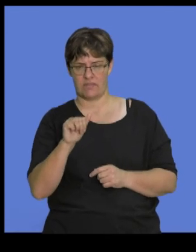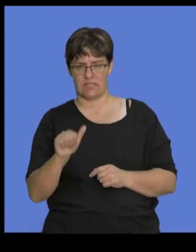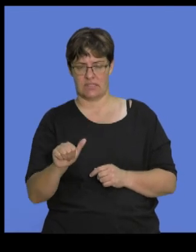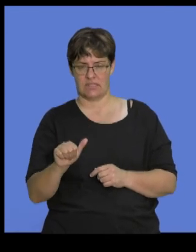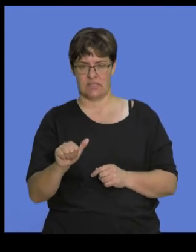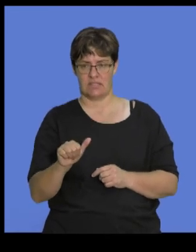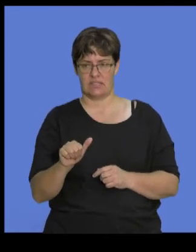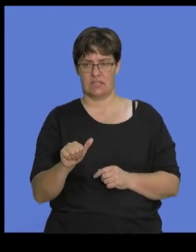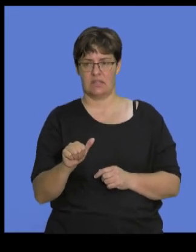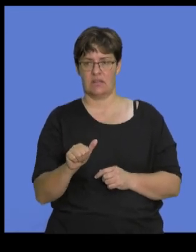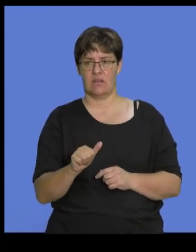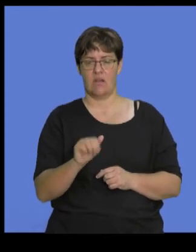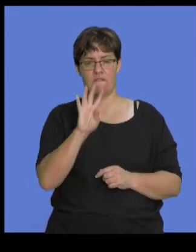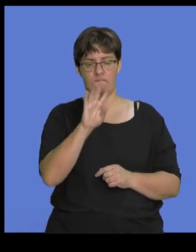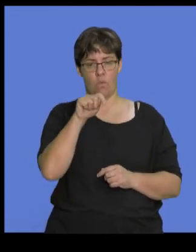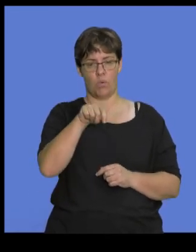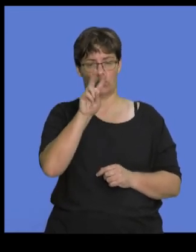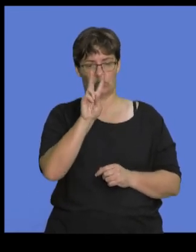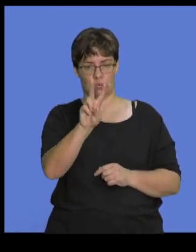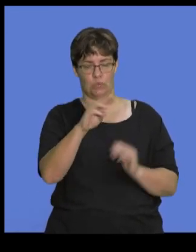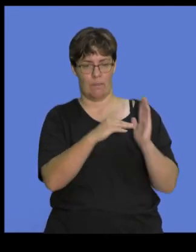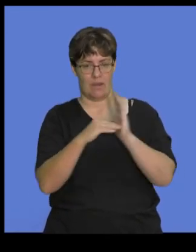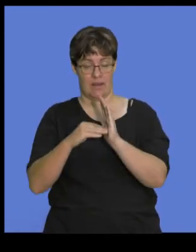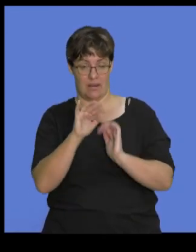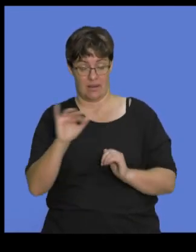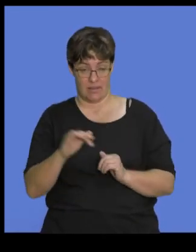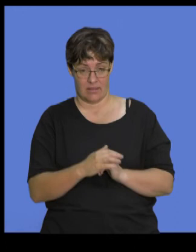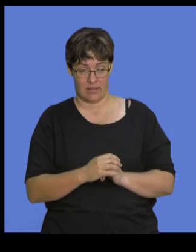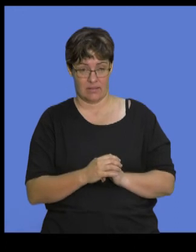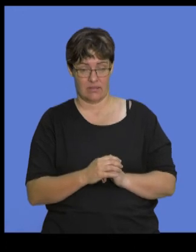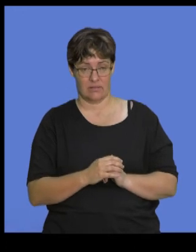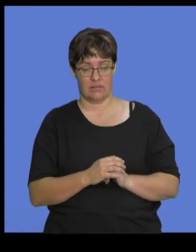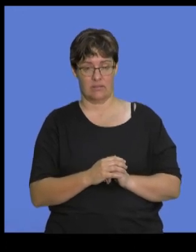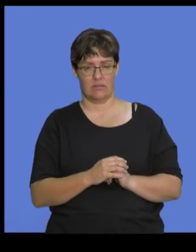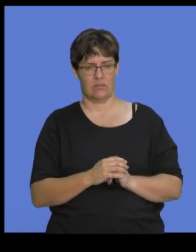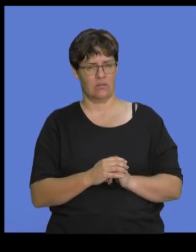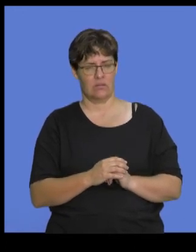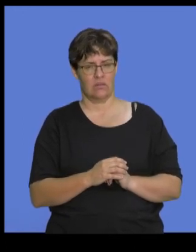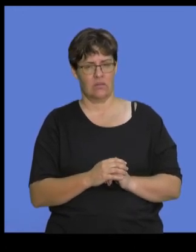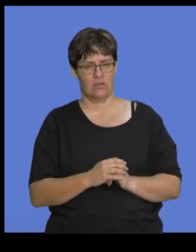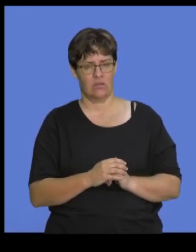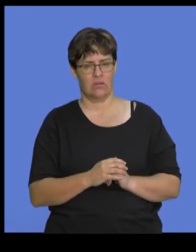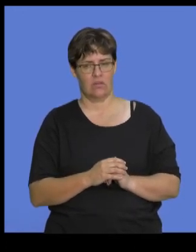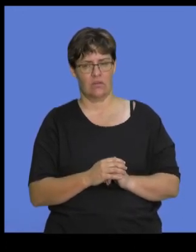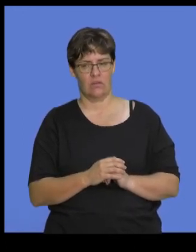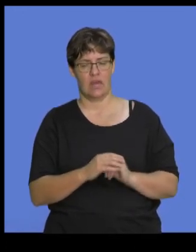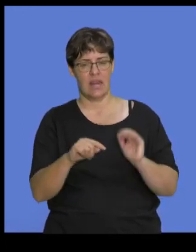3, 4, 5, 6, okay? So it's 4.2, okay? Okay, it's